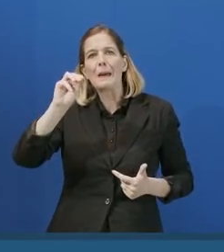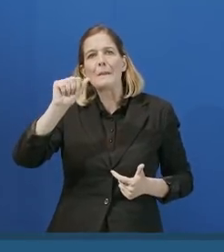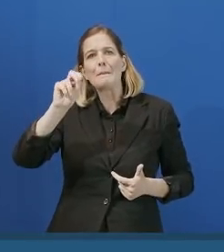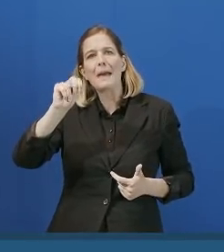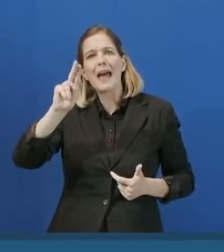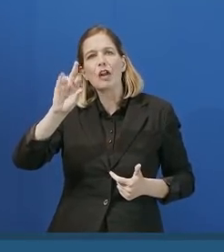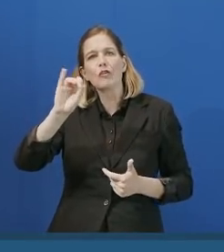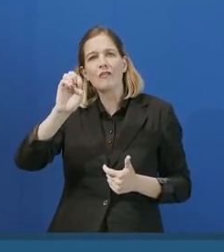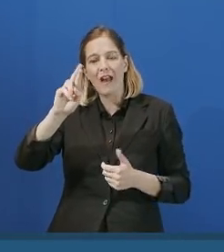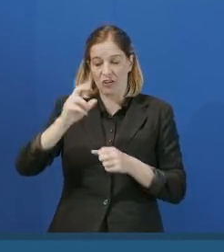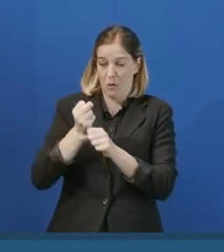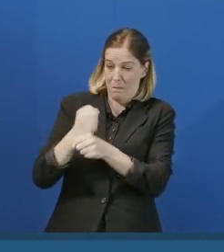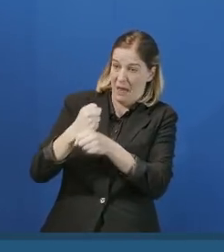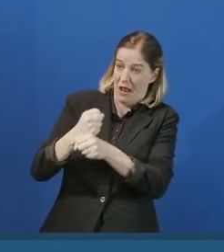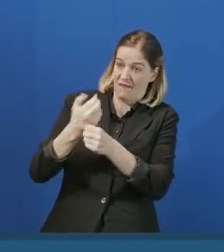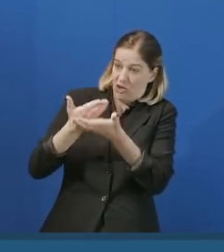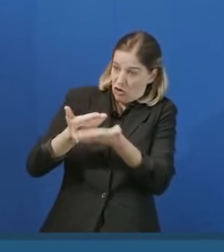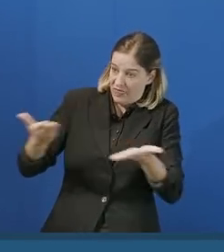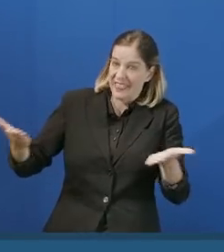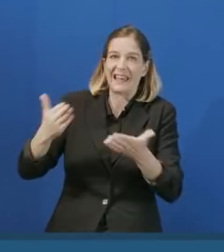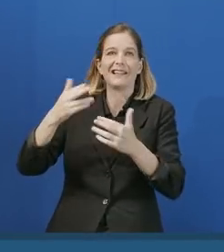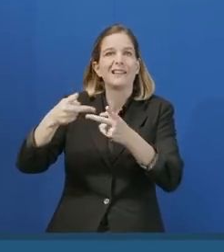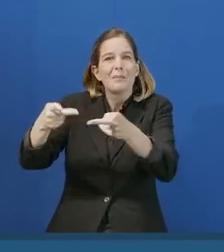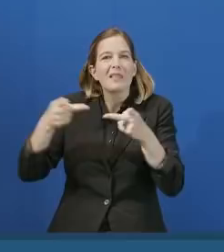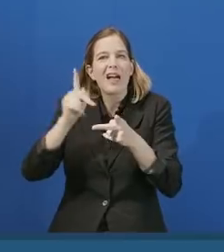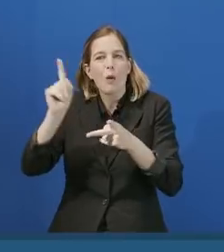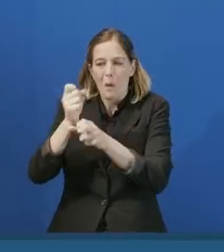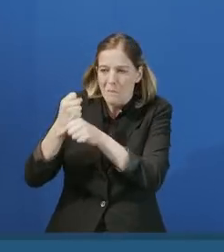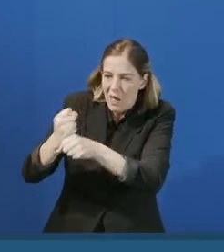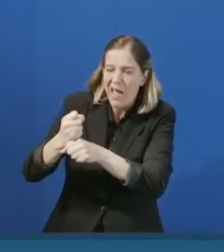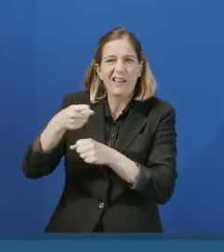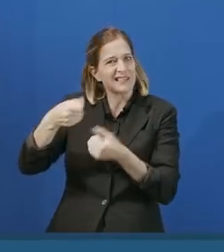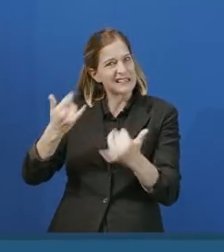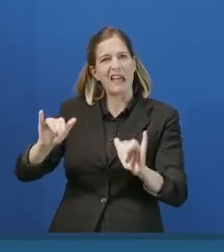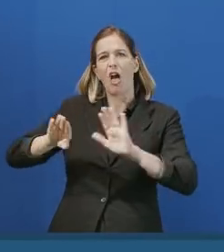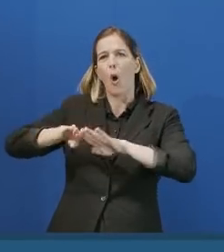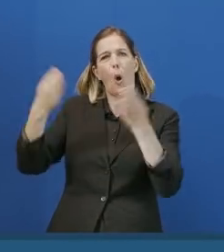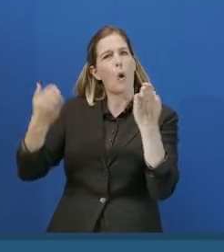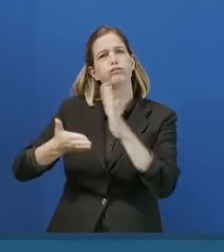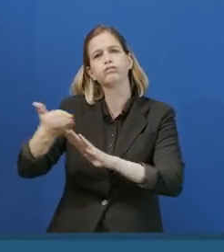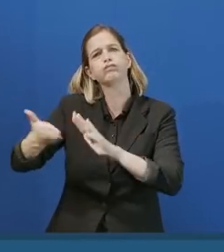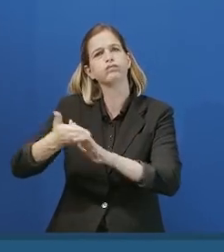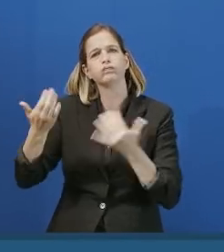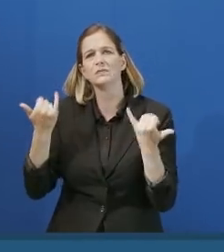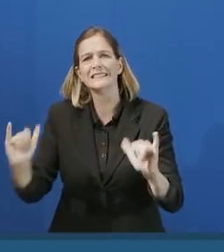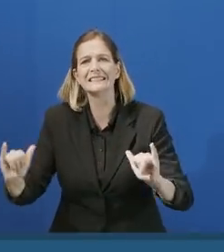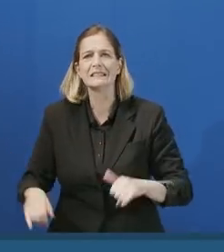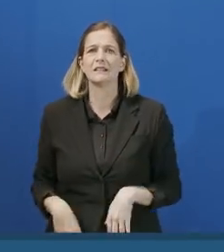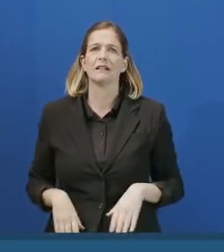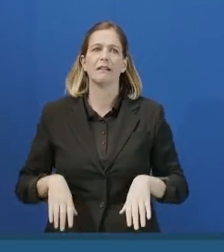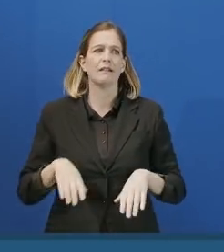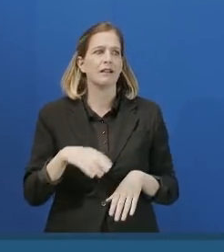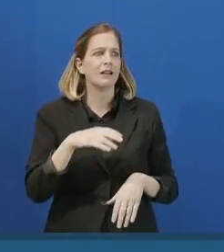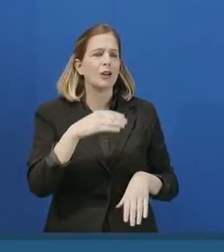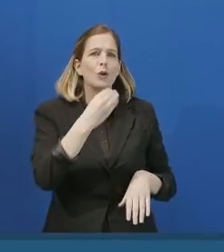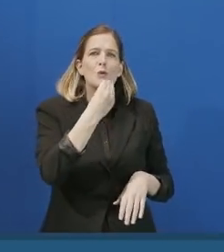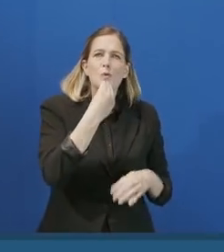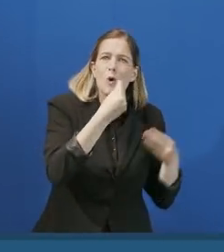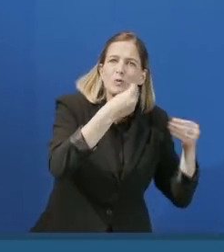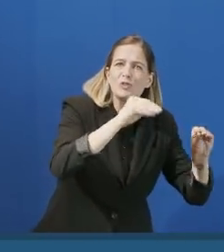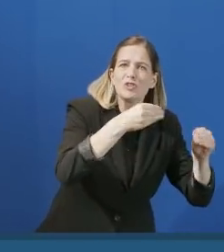practices in their manufacturing plants. And down the line, delivery and takeout, grocery stores, pharmacies, essential retail, gas